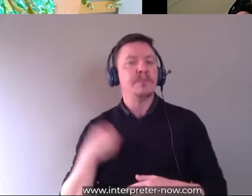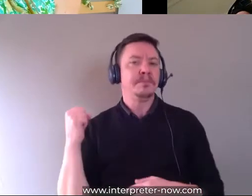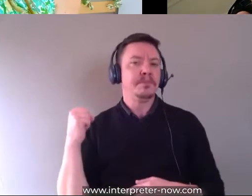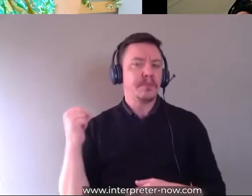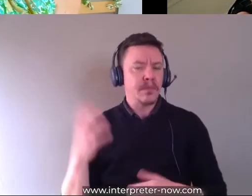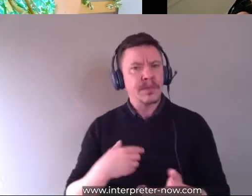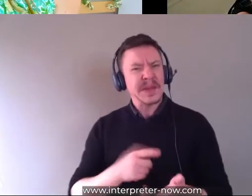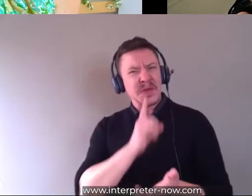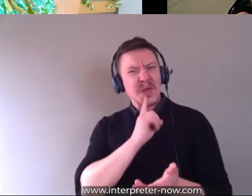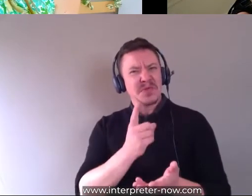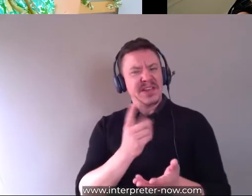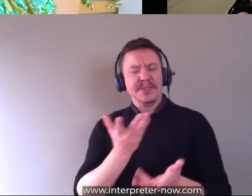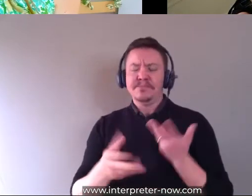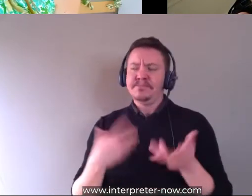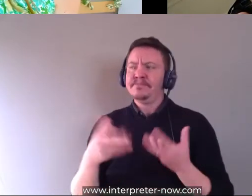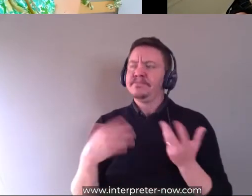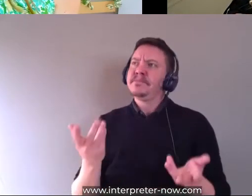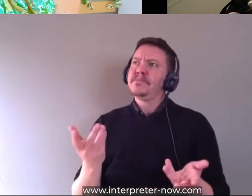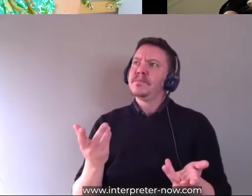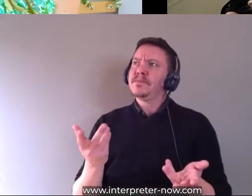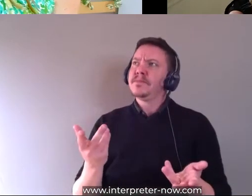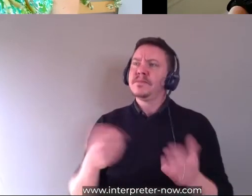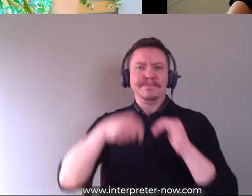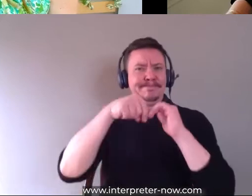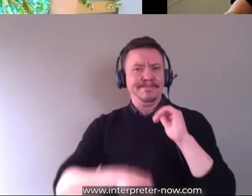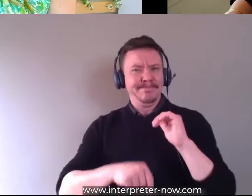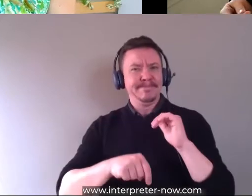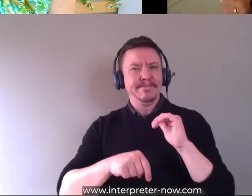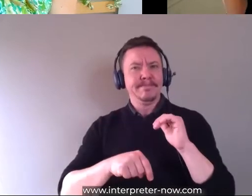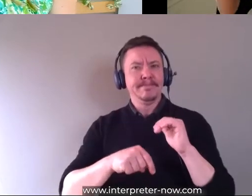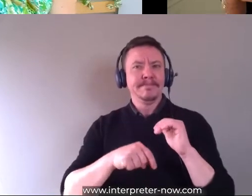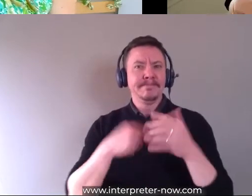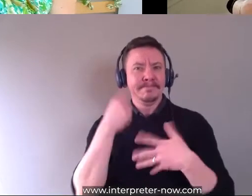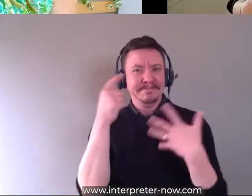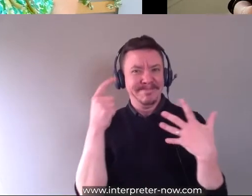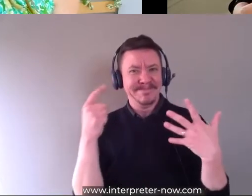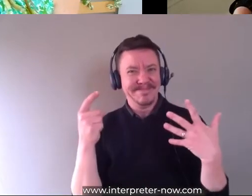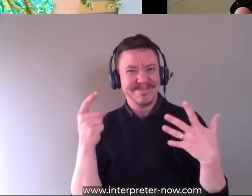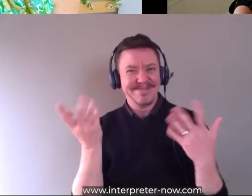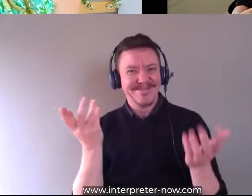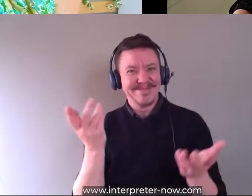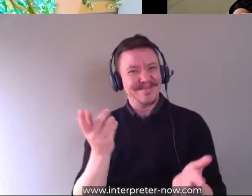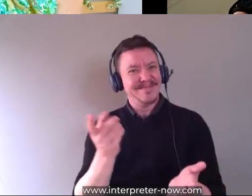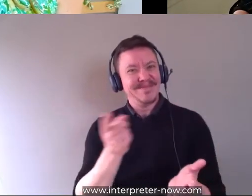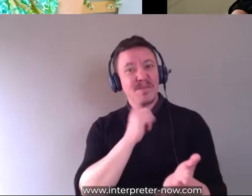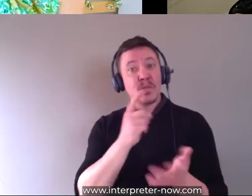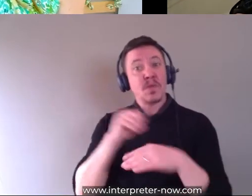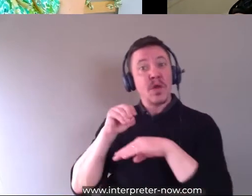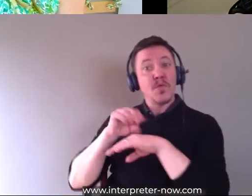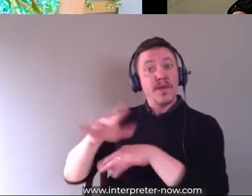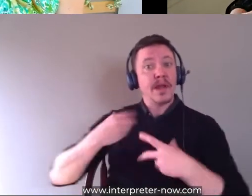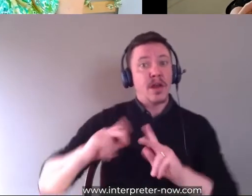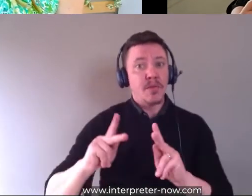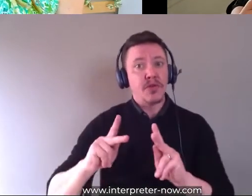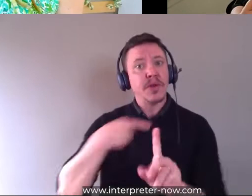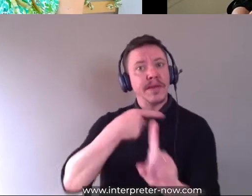this gets into several different prongs here, but But I think that the real influence and the real opportunity for